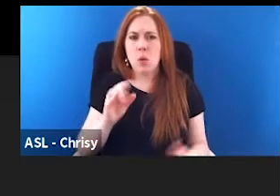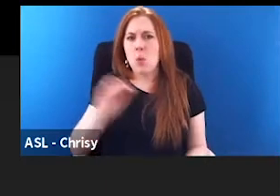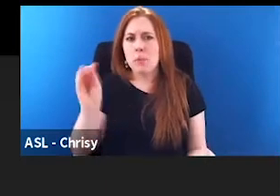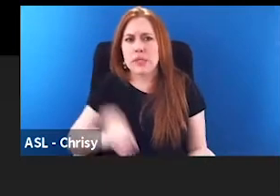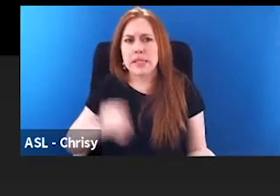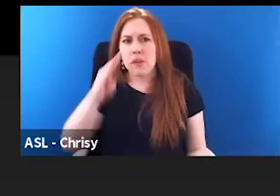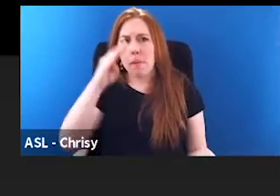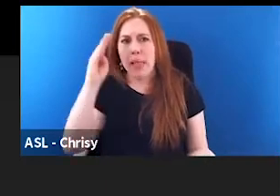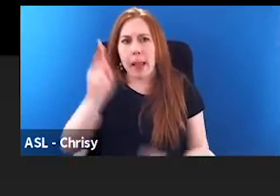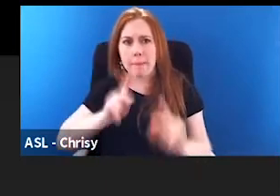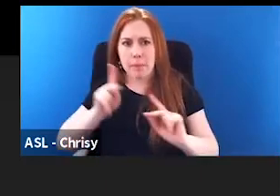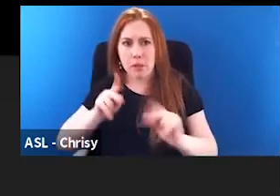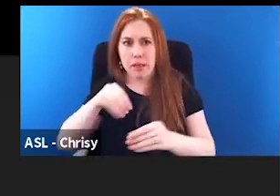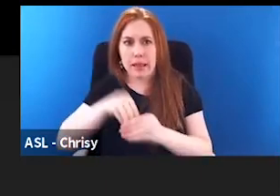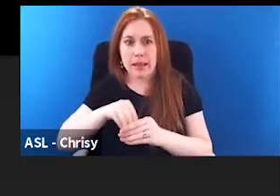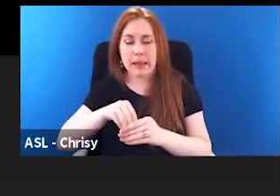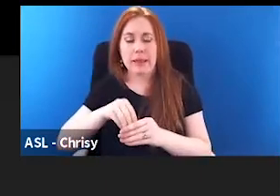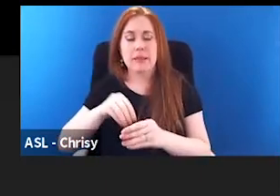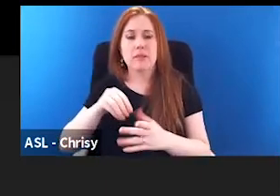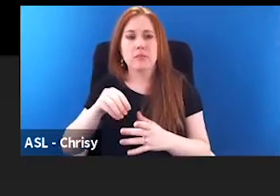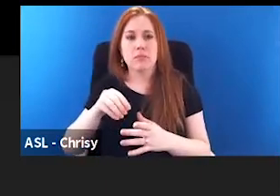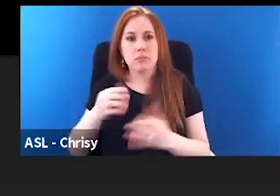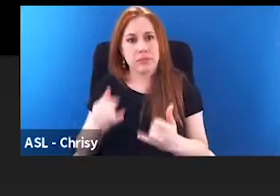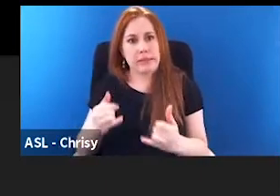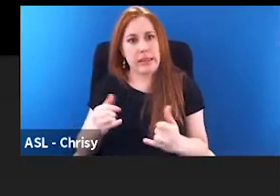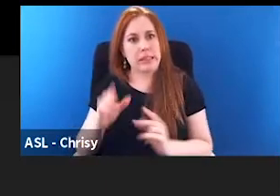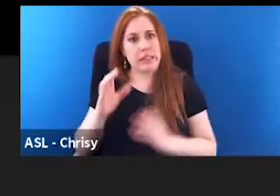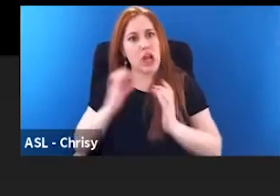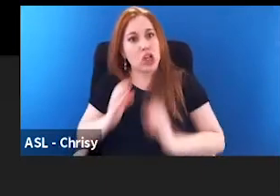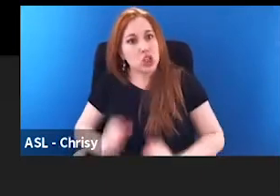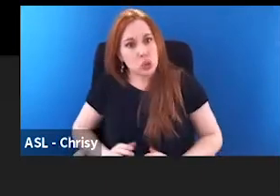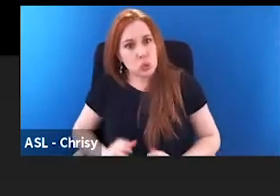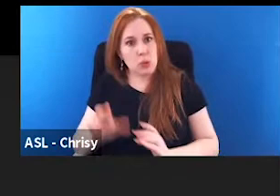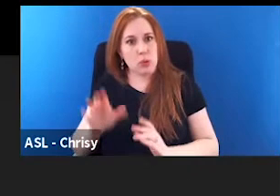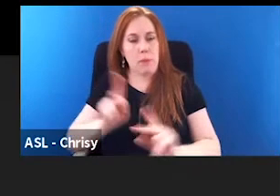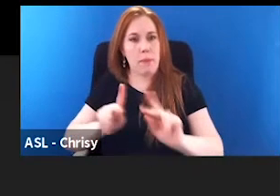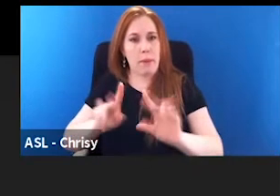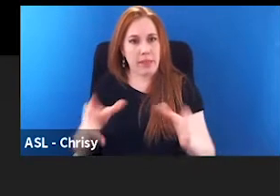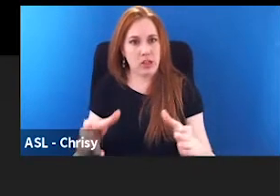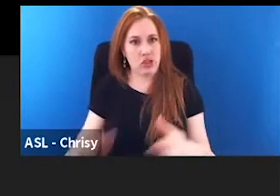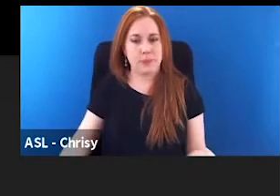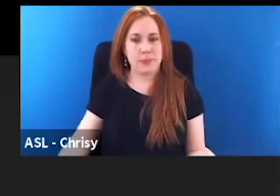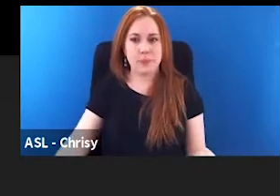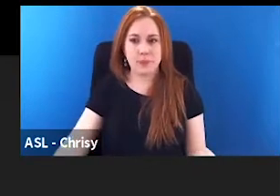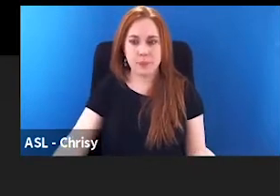today's, Black people make up today's consumer population?